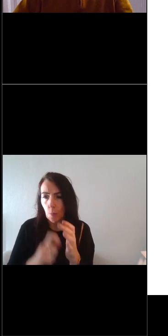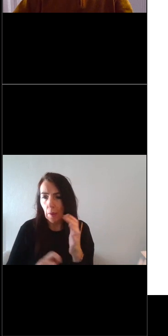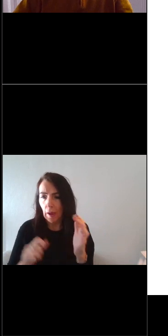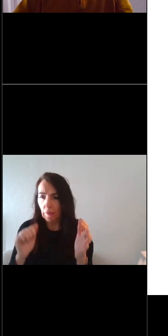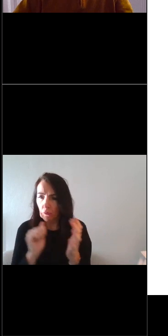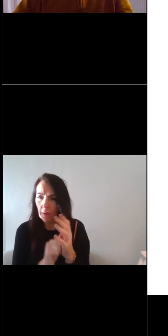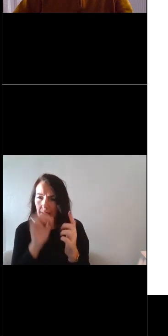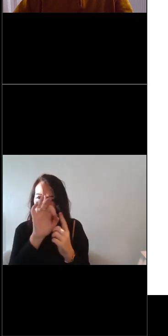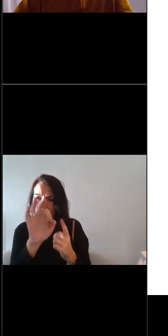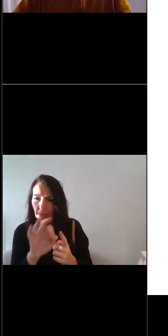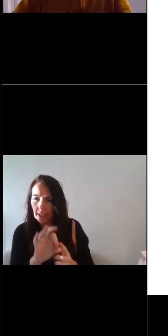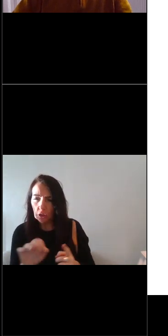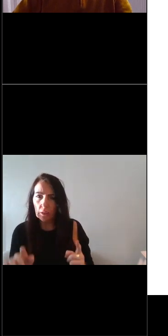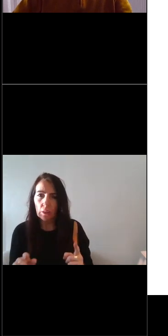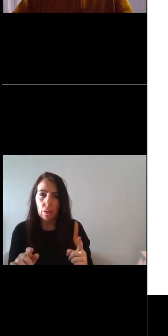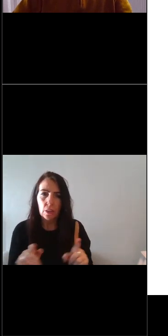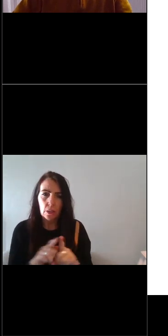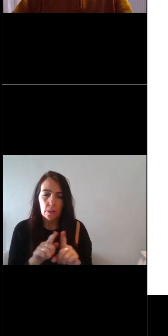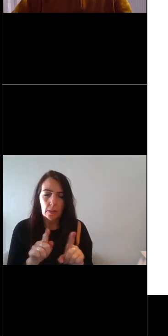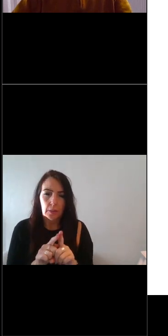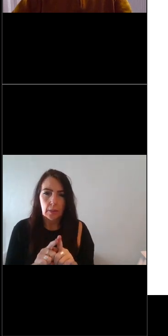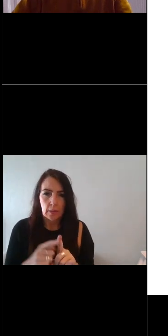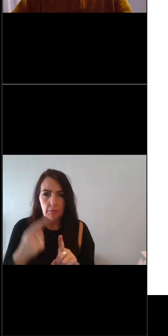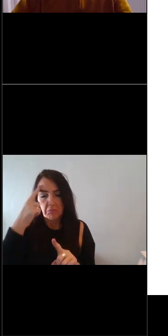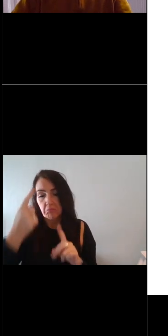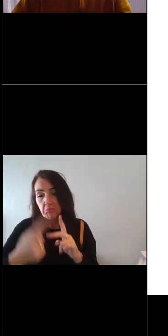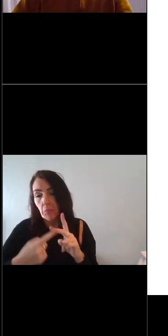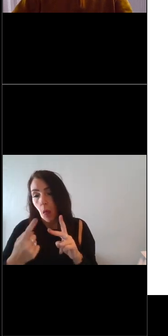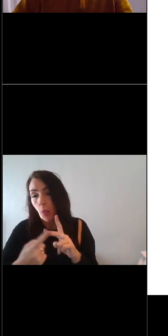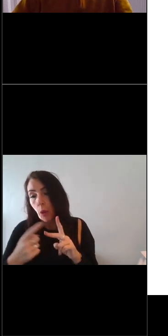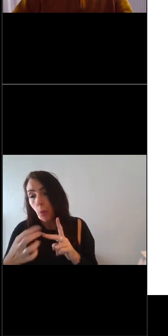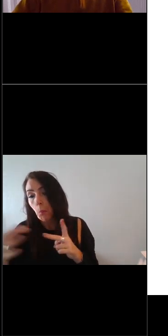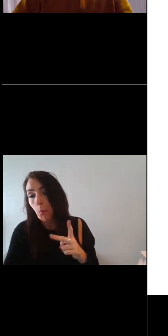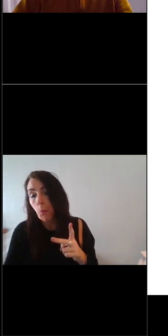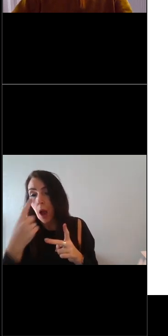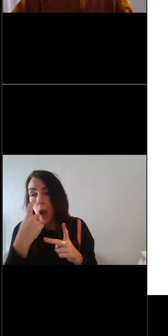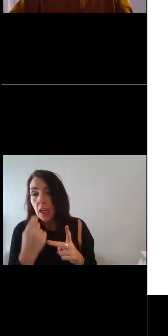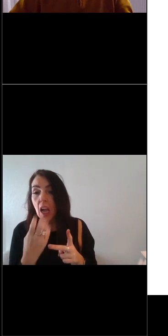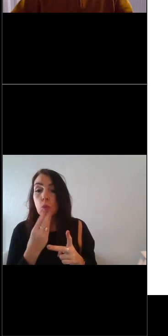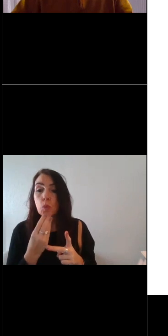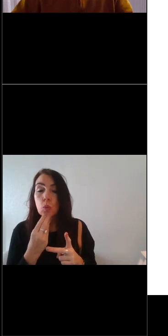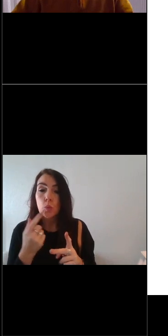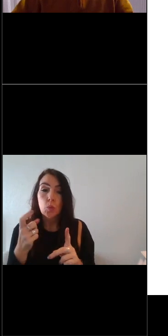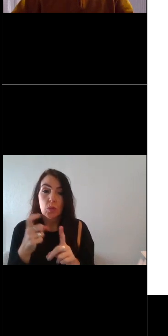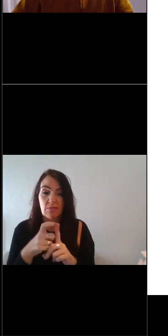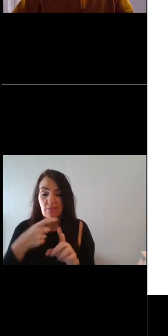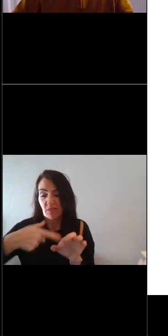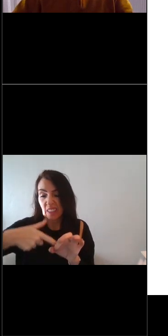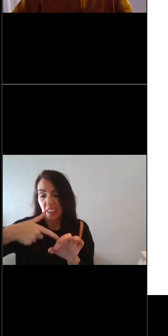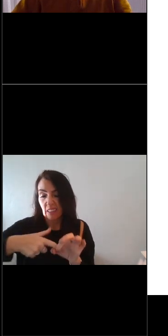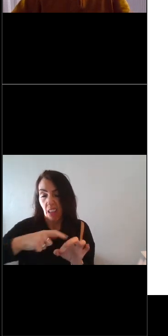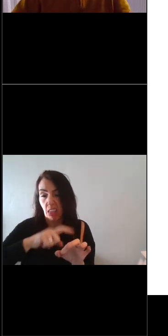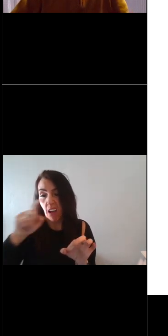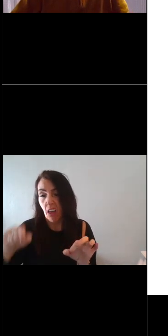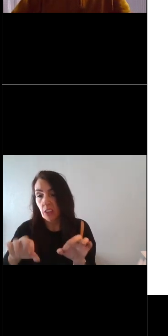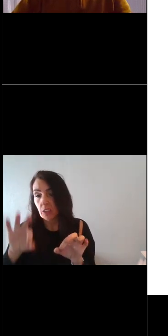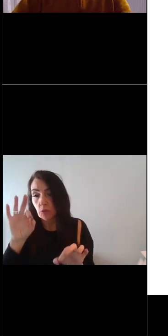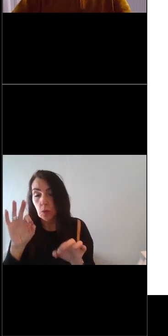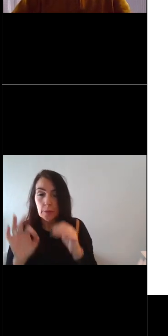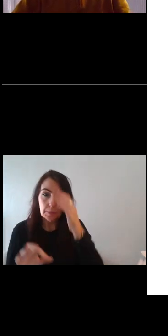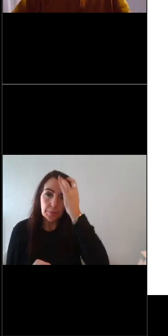and understanding if there is a alternative available to diesel at the moment that you might be using at the moment. It's